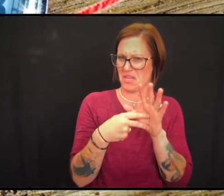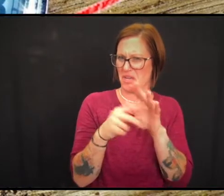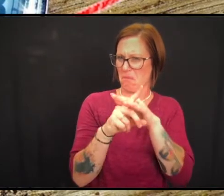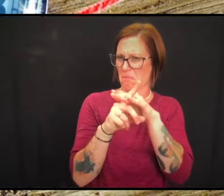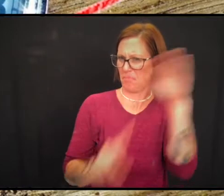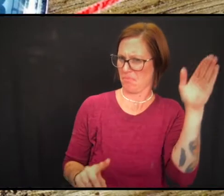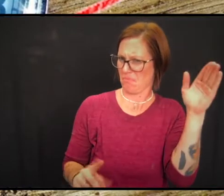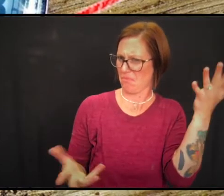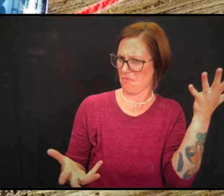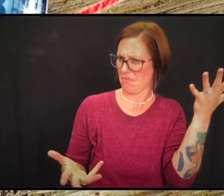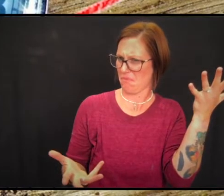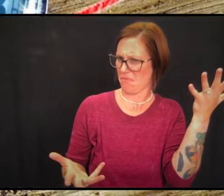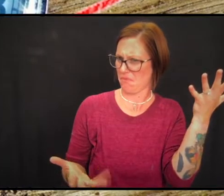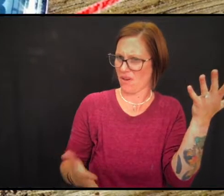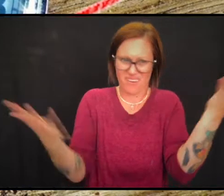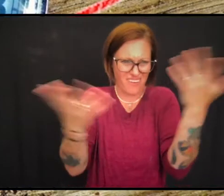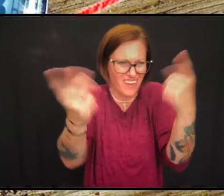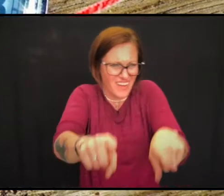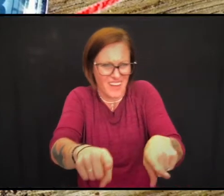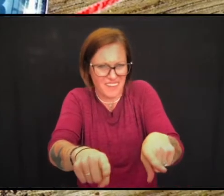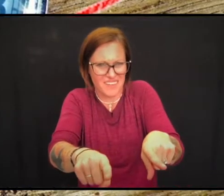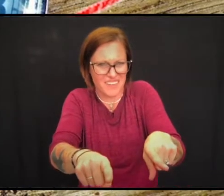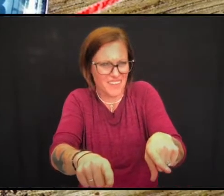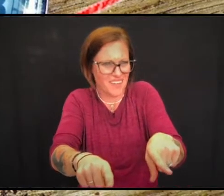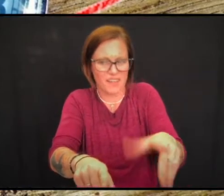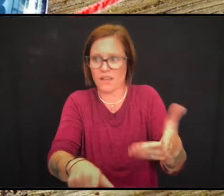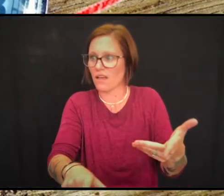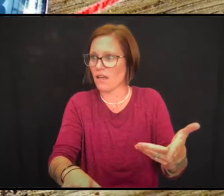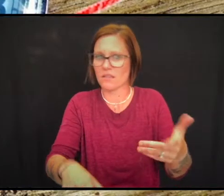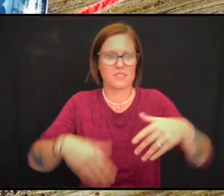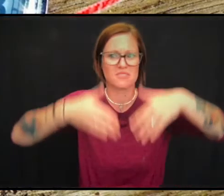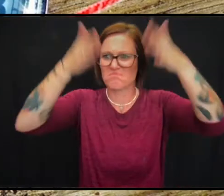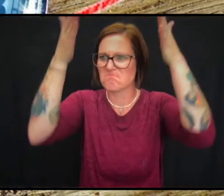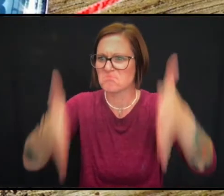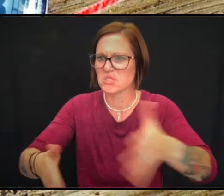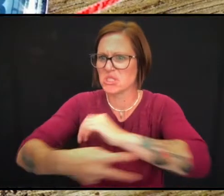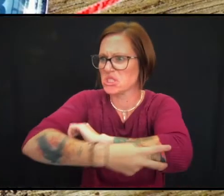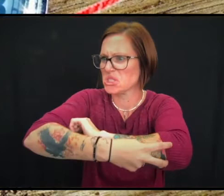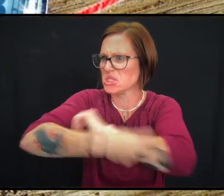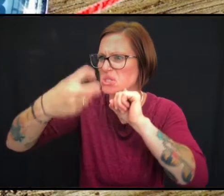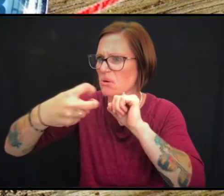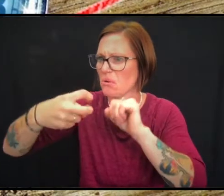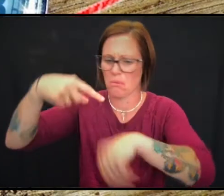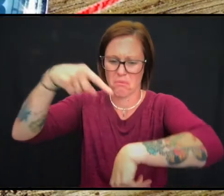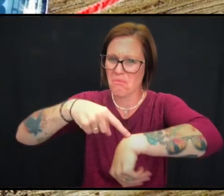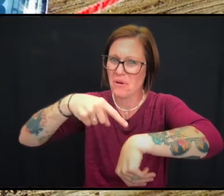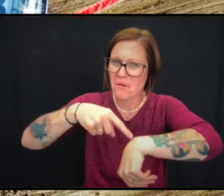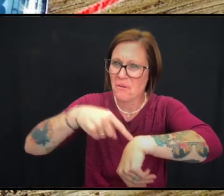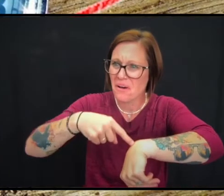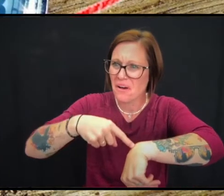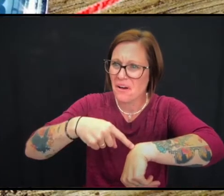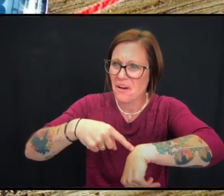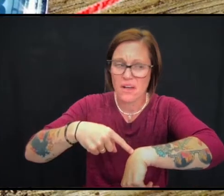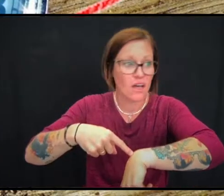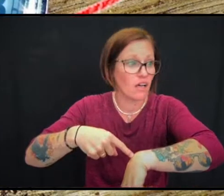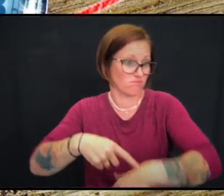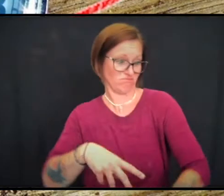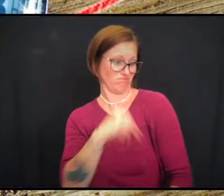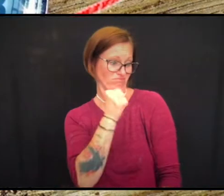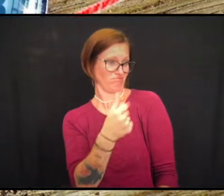What happened? Someone stole Rose's watch. That's not good. I didn't take